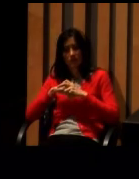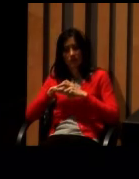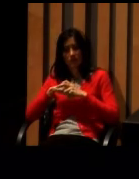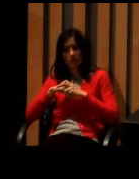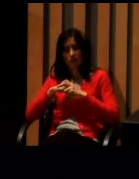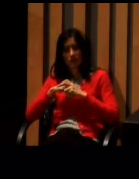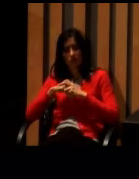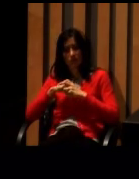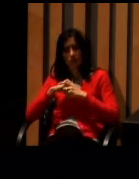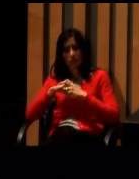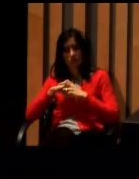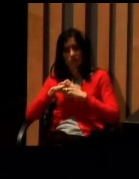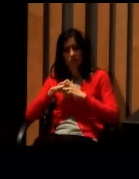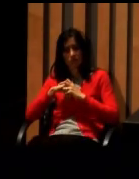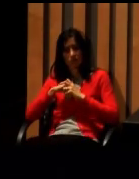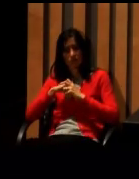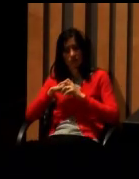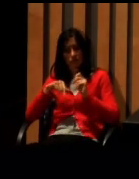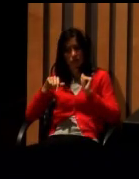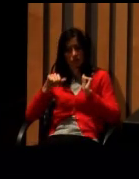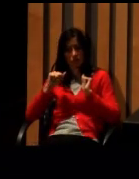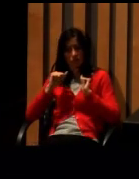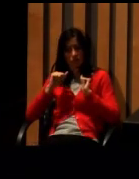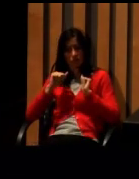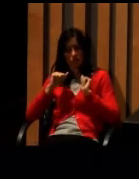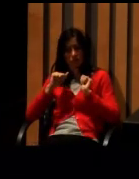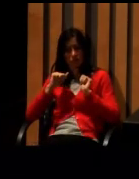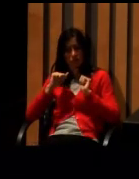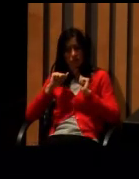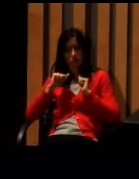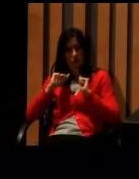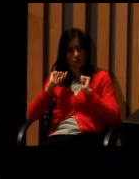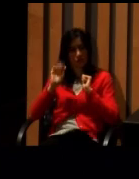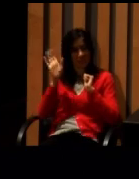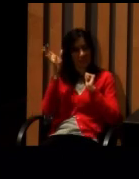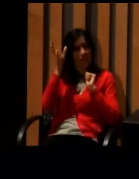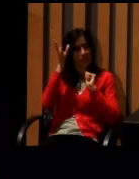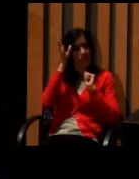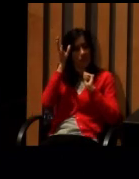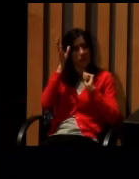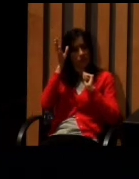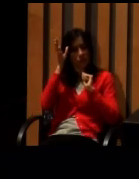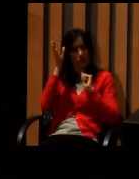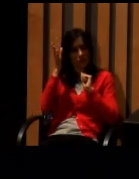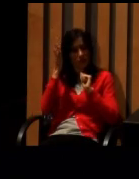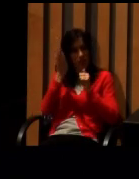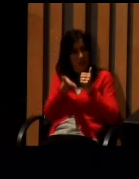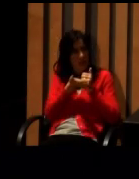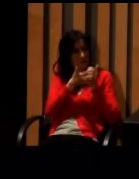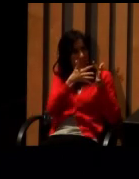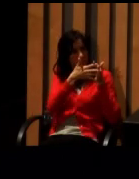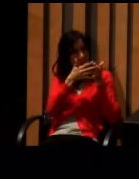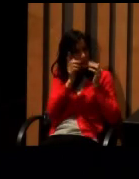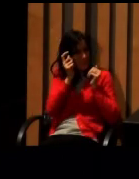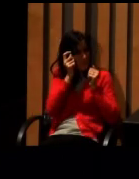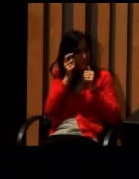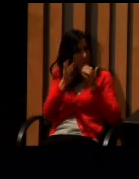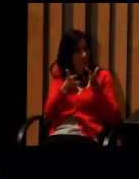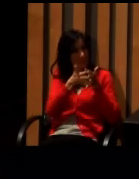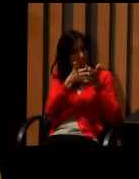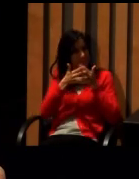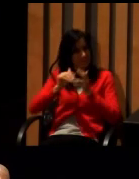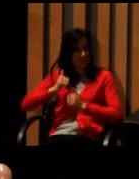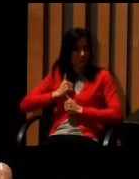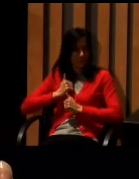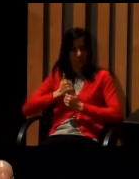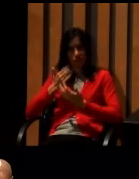honorably in the military and is doing more for all of us in here than anybody can imagine. So thank you,